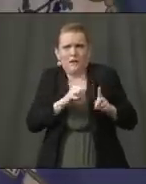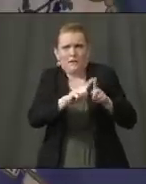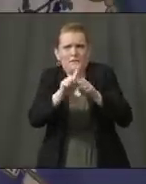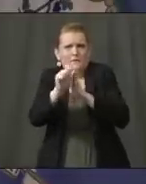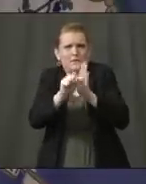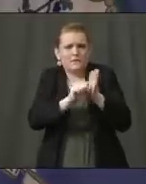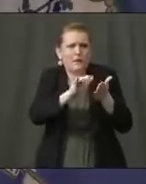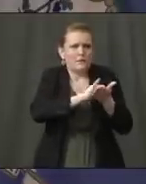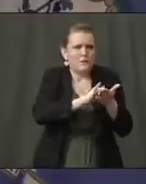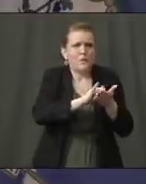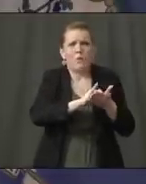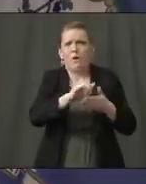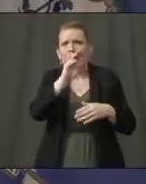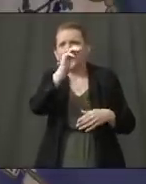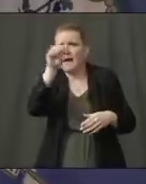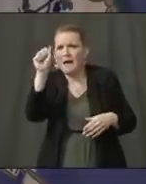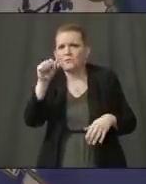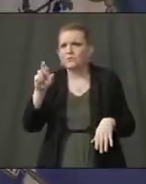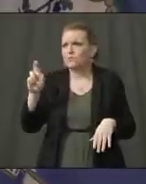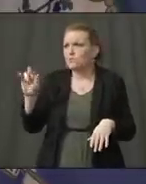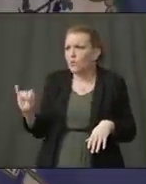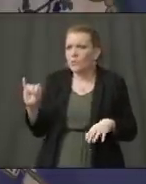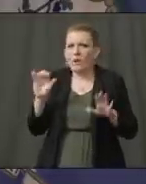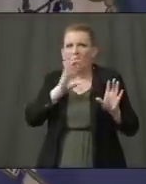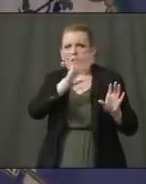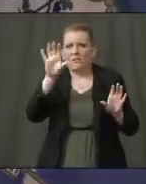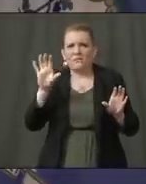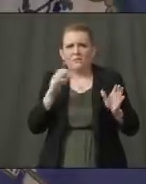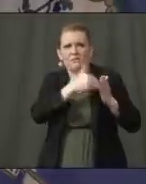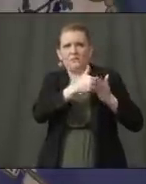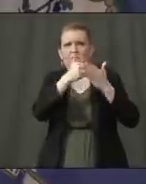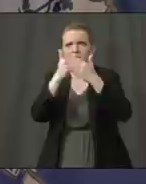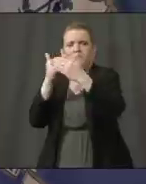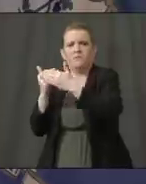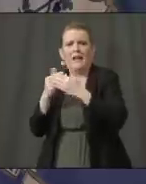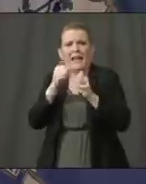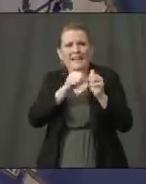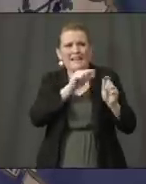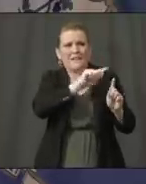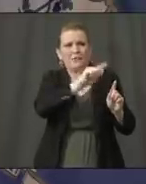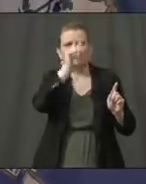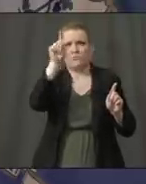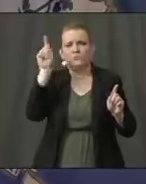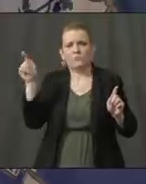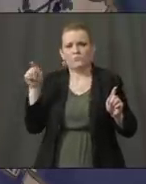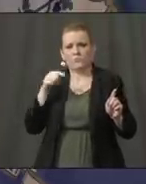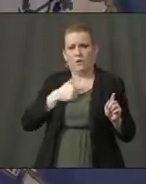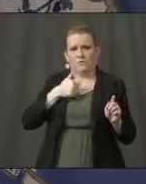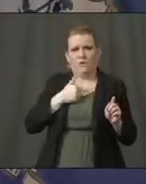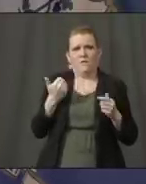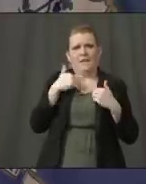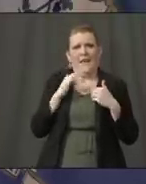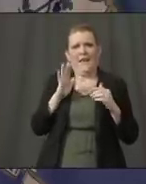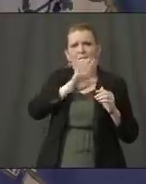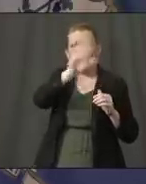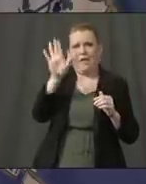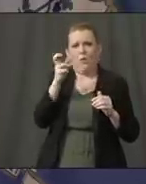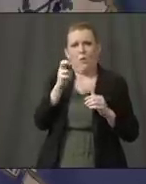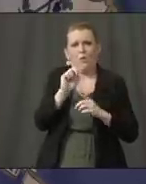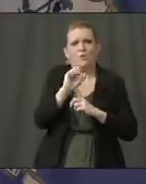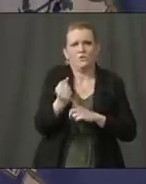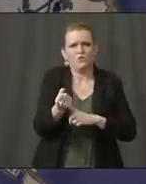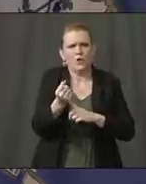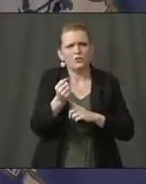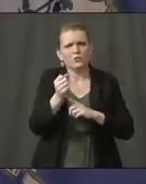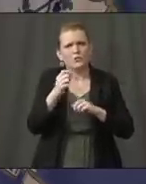Island. Each and every one of those situations is a little bit different. Obviously, we're collaborating closely, not just